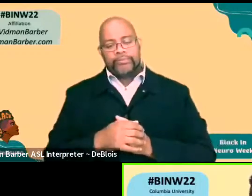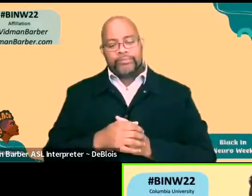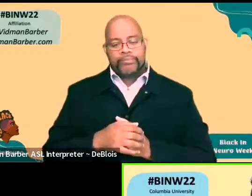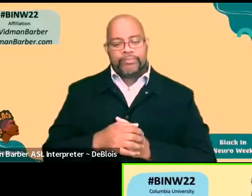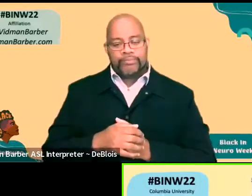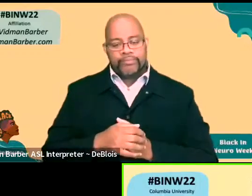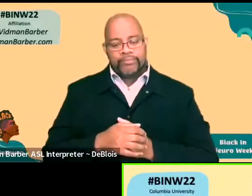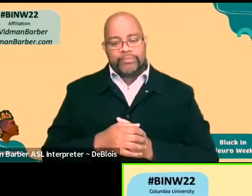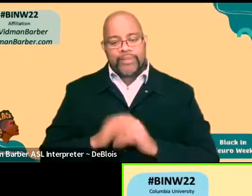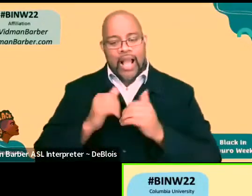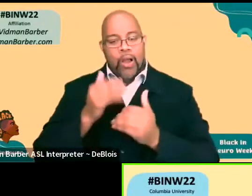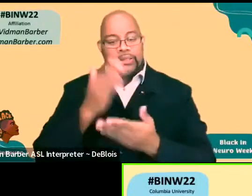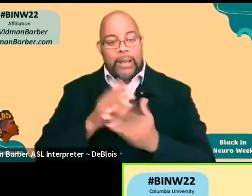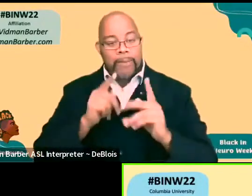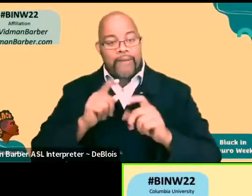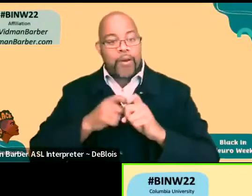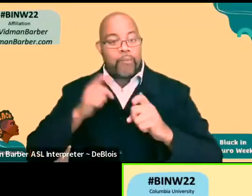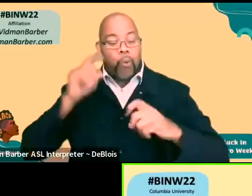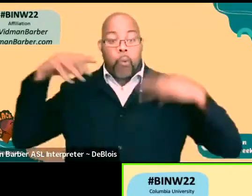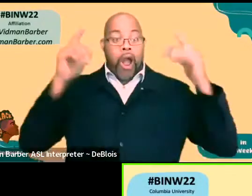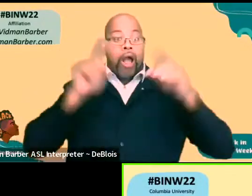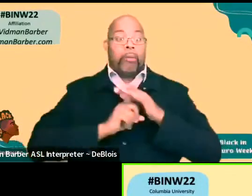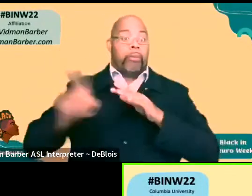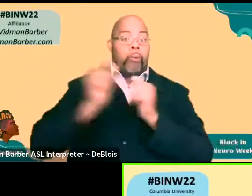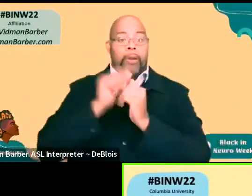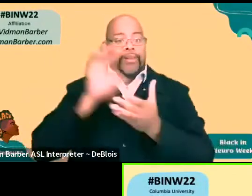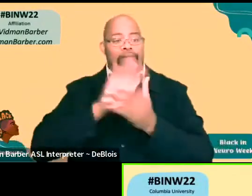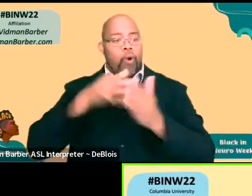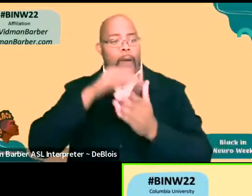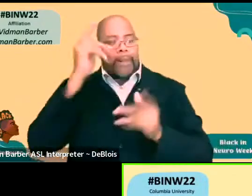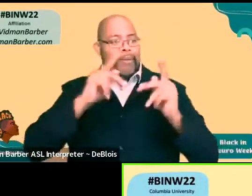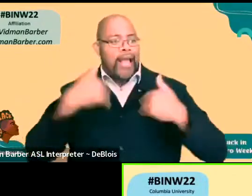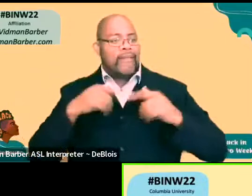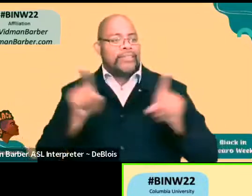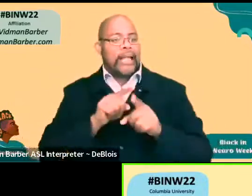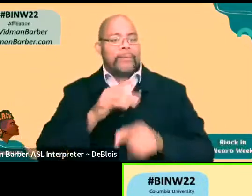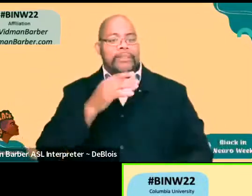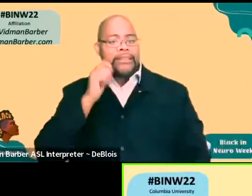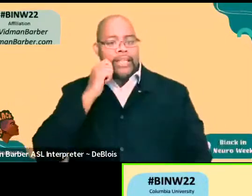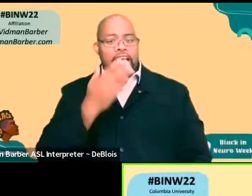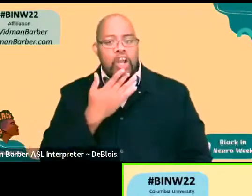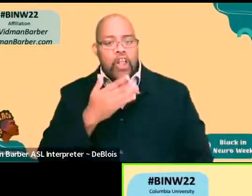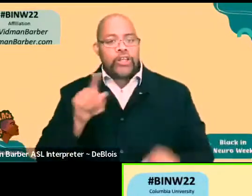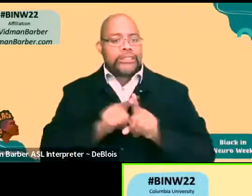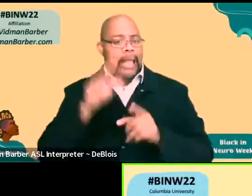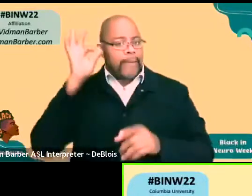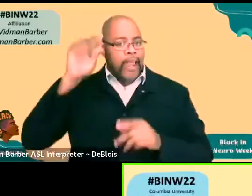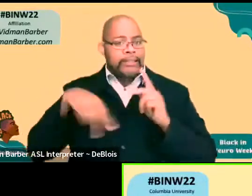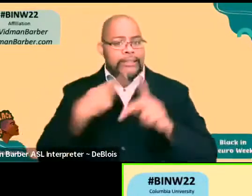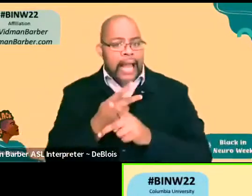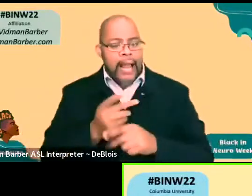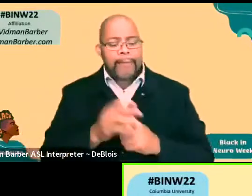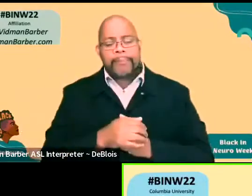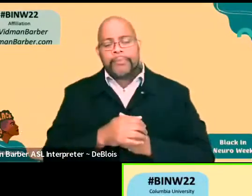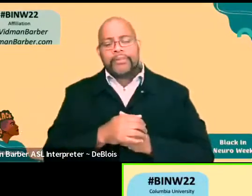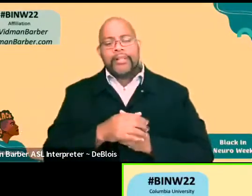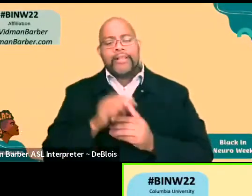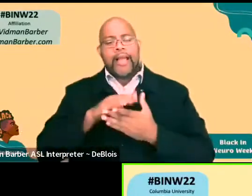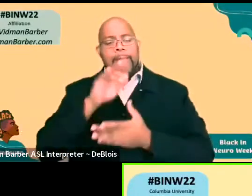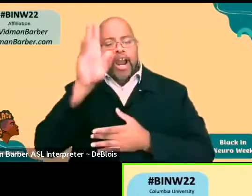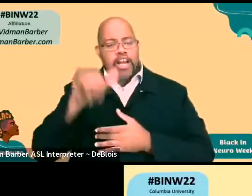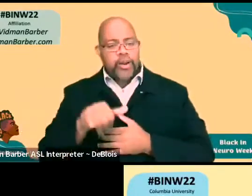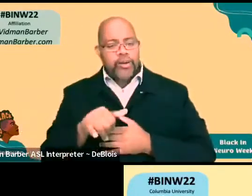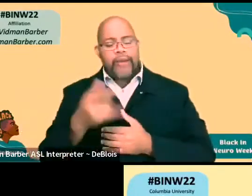stop people from running wild with the belief that all Black people have the same skin color and hair type? Like, kind of back to the binary or